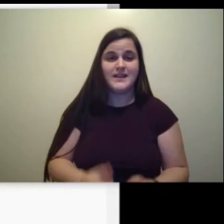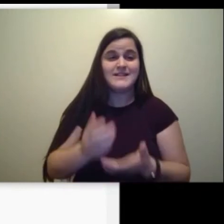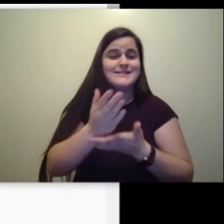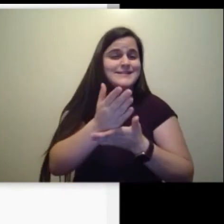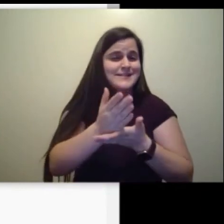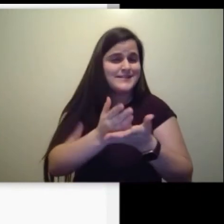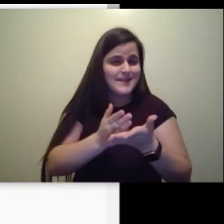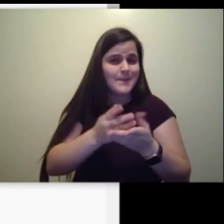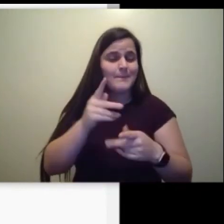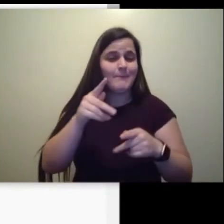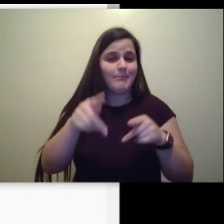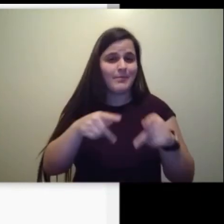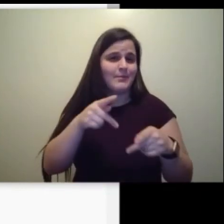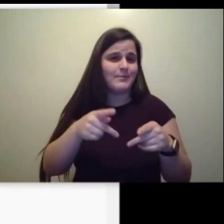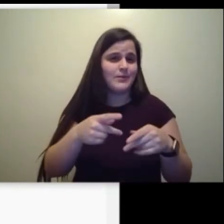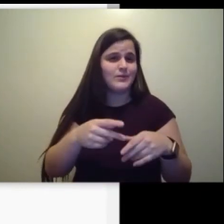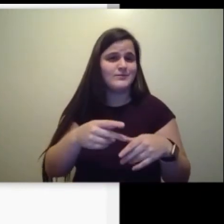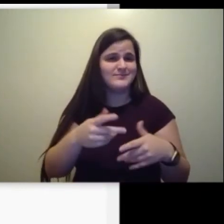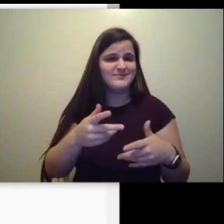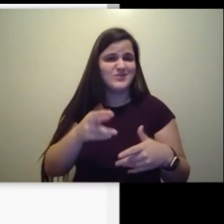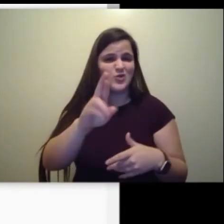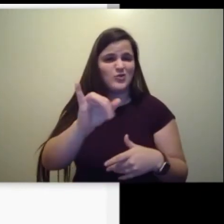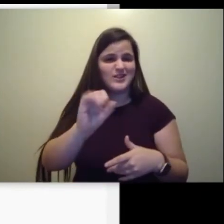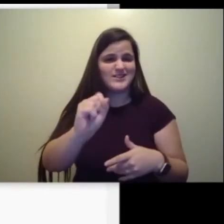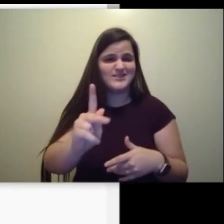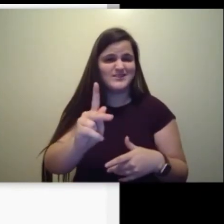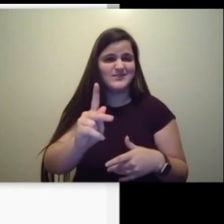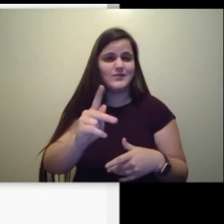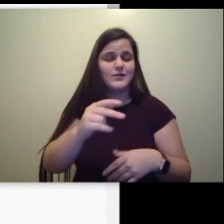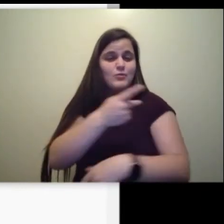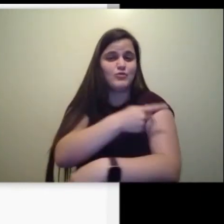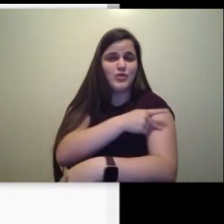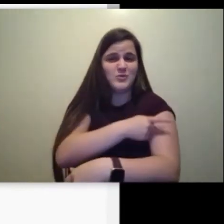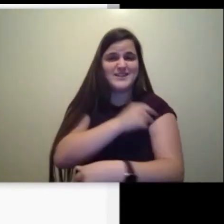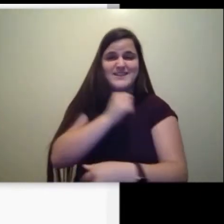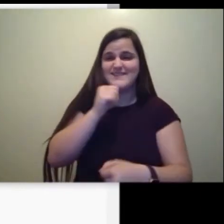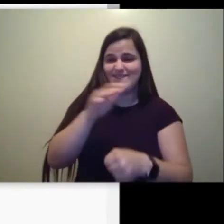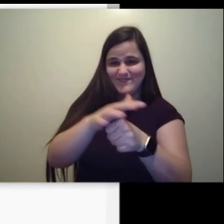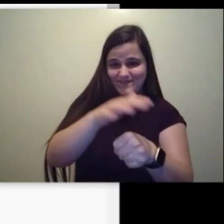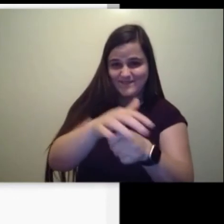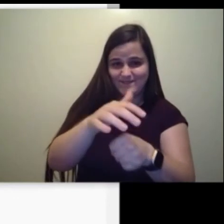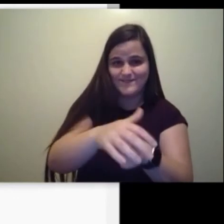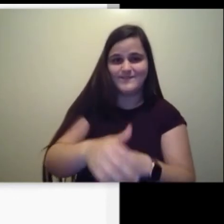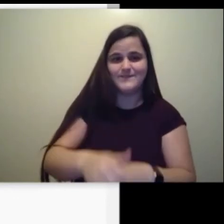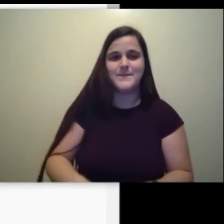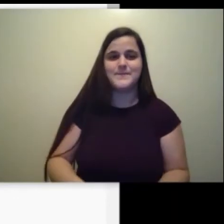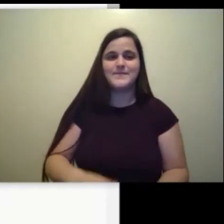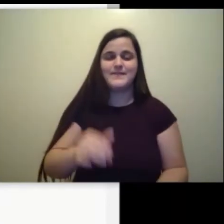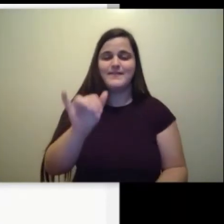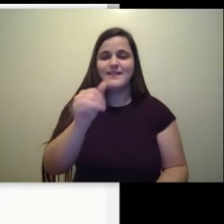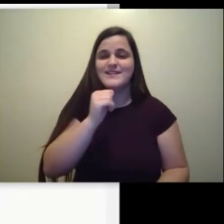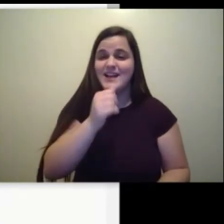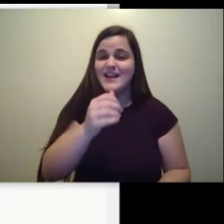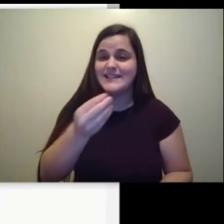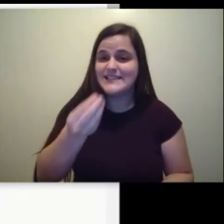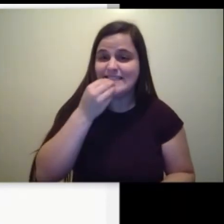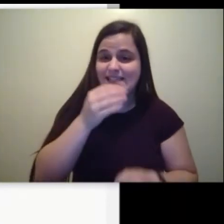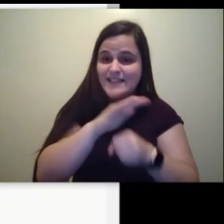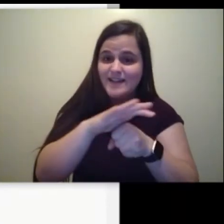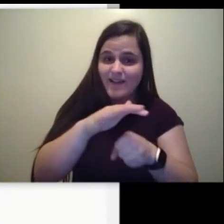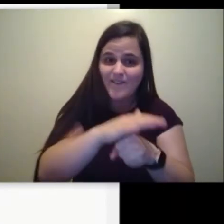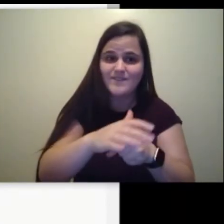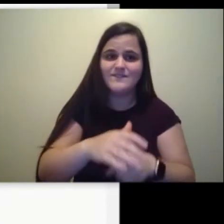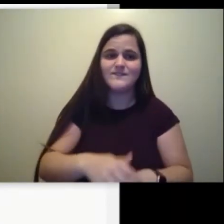at risk for a protein deficiency, including patients with malnutrition, trauma, and burn